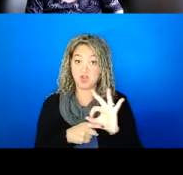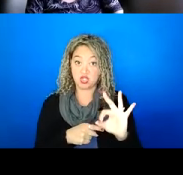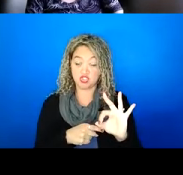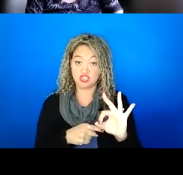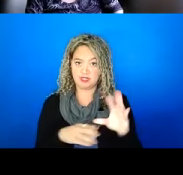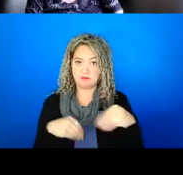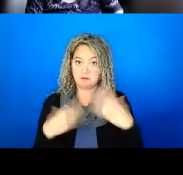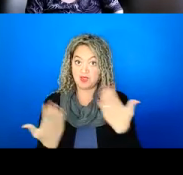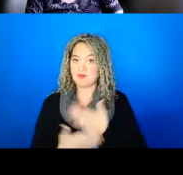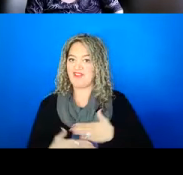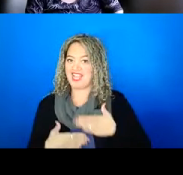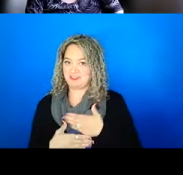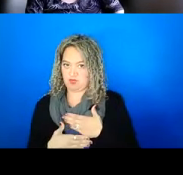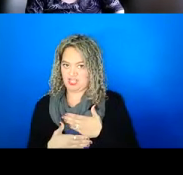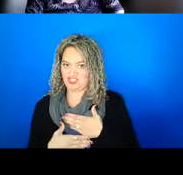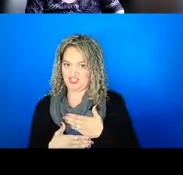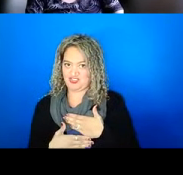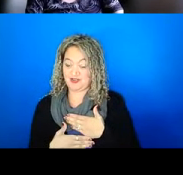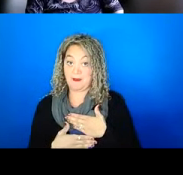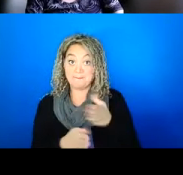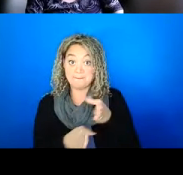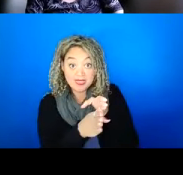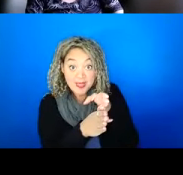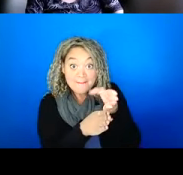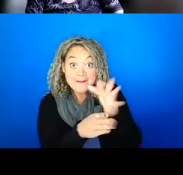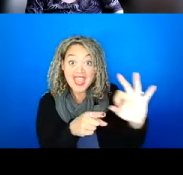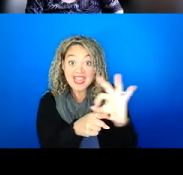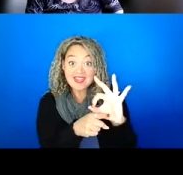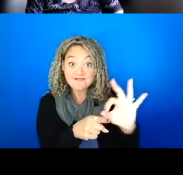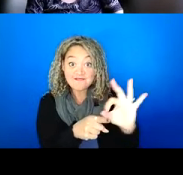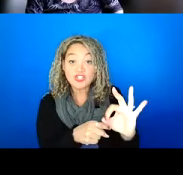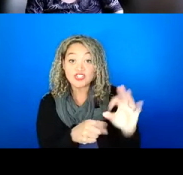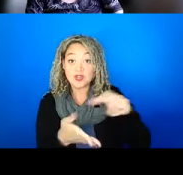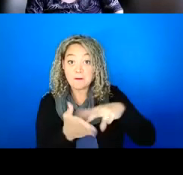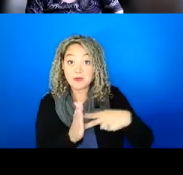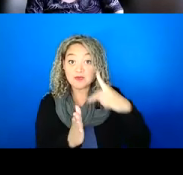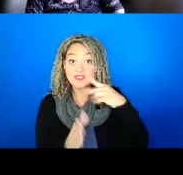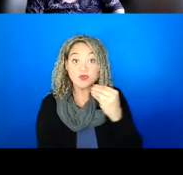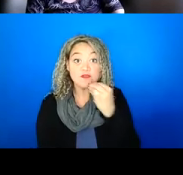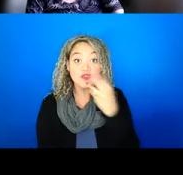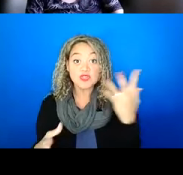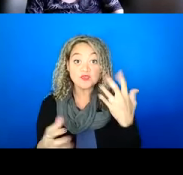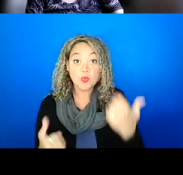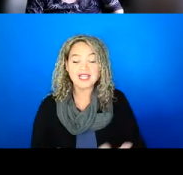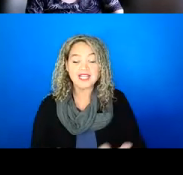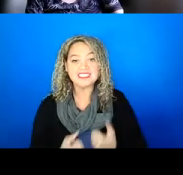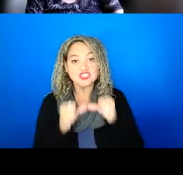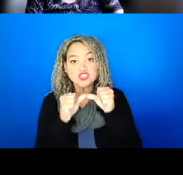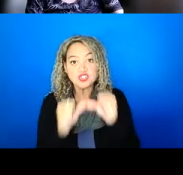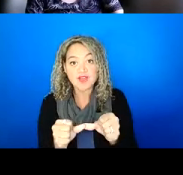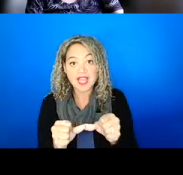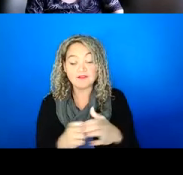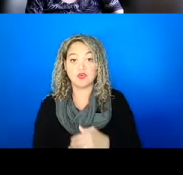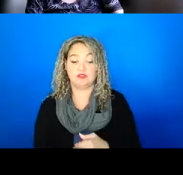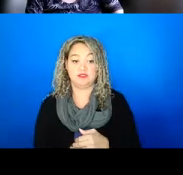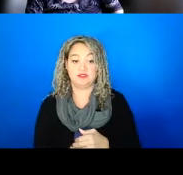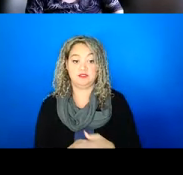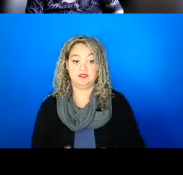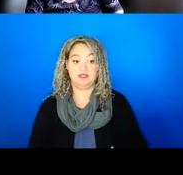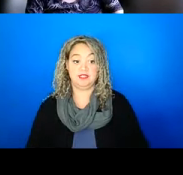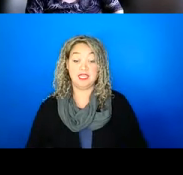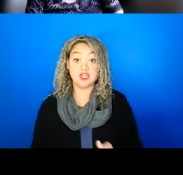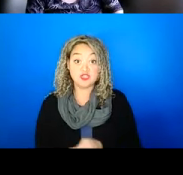us pleasure, but the main function of food is survival. And the main property that